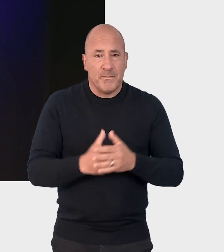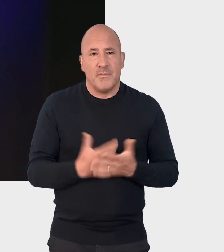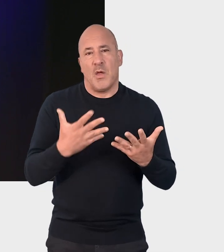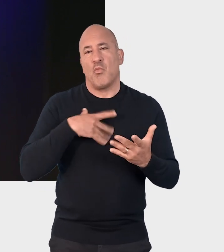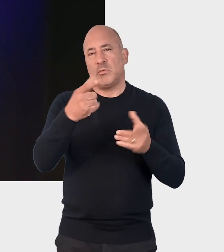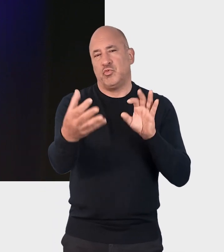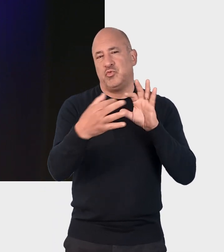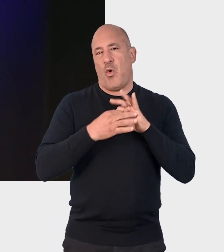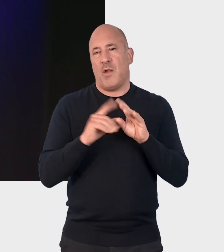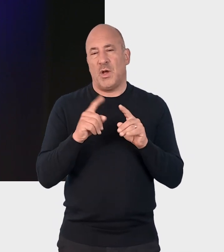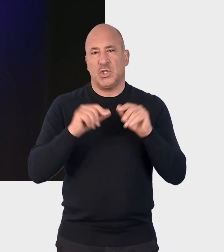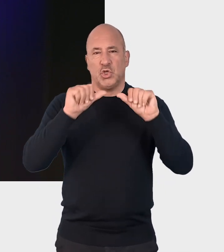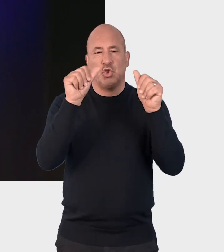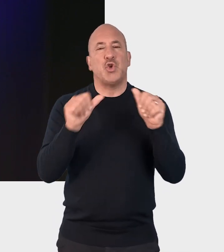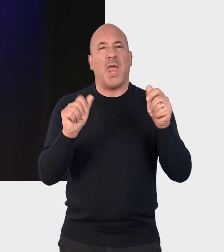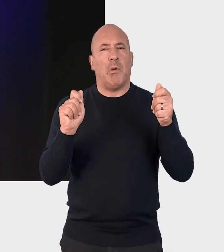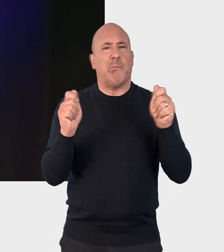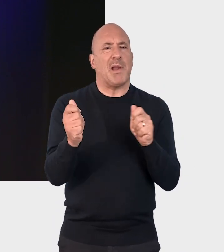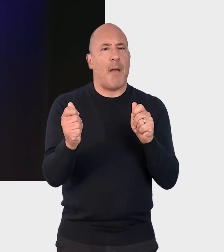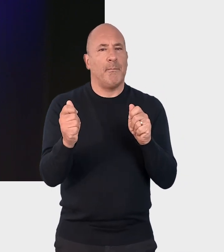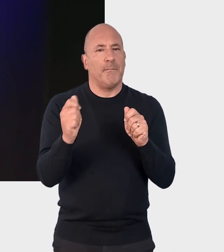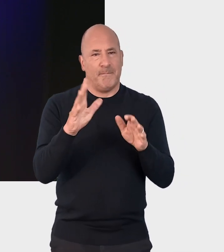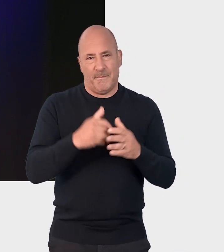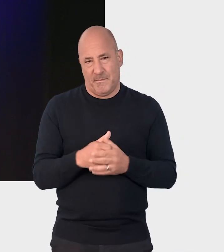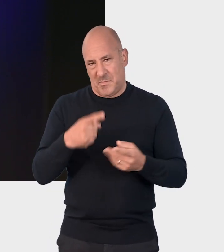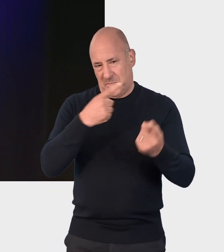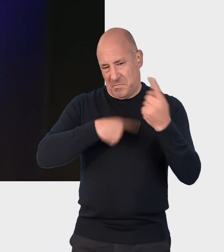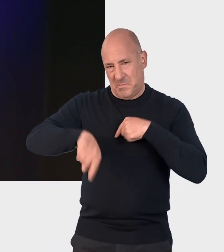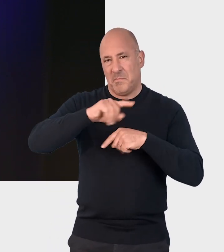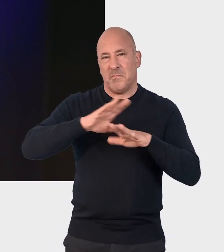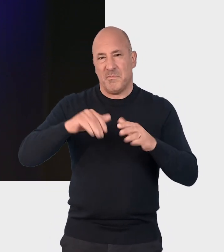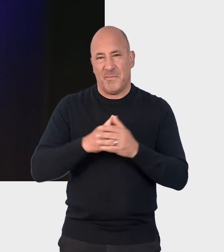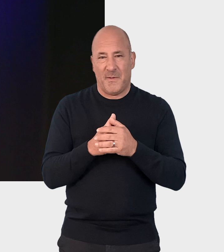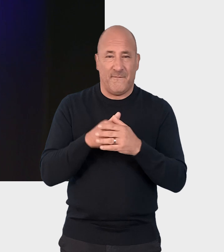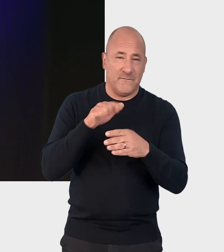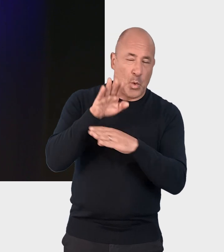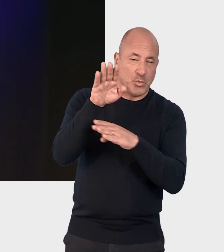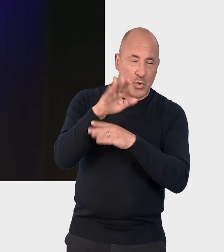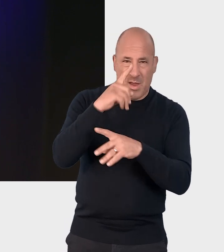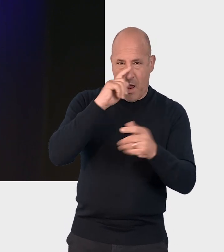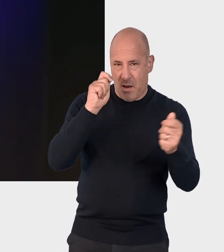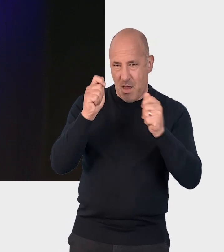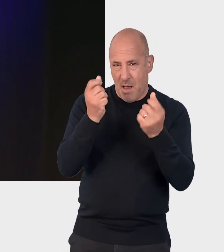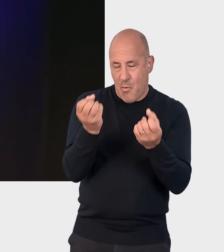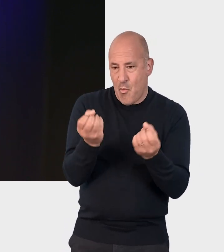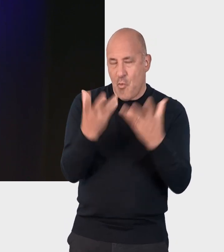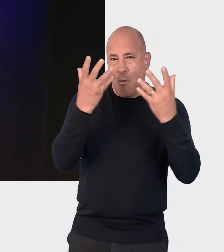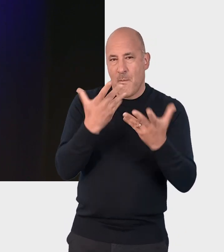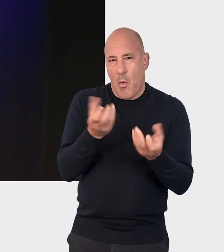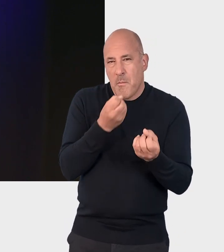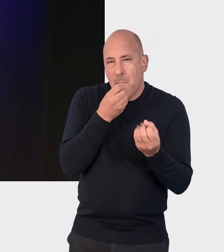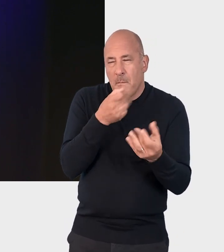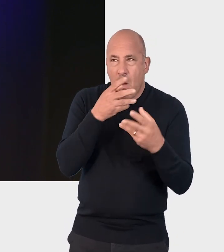tangible difference. And I'd like to ask you to join with me in a little bit of shape-shifting. Together, we can shape a